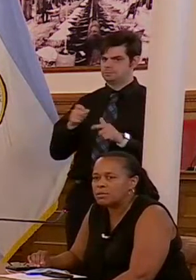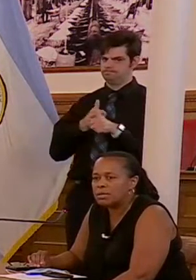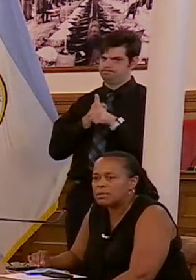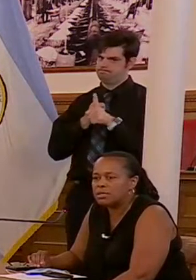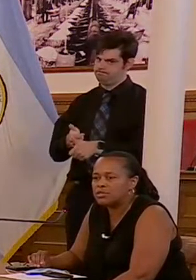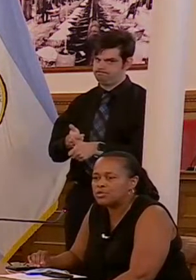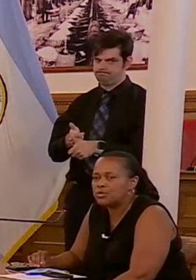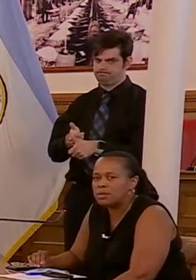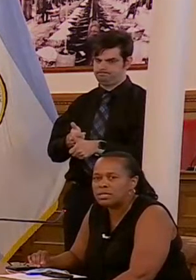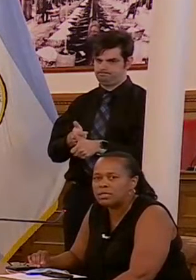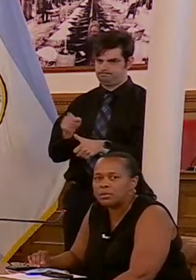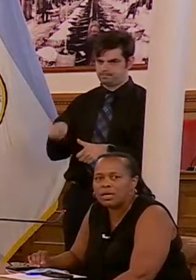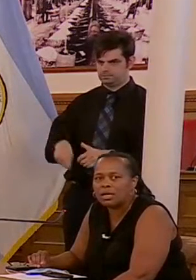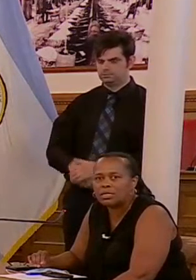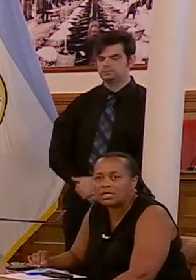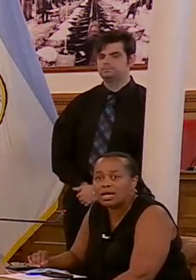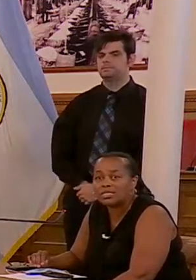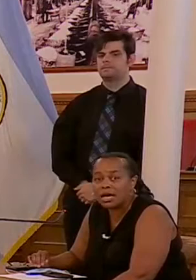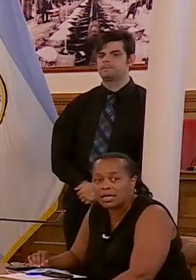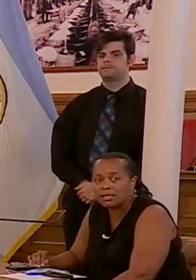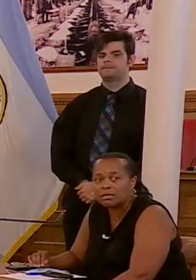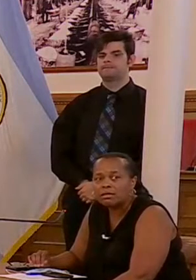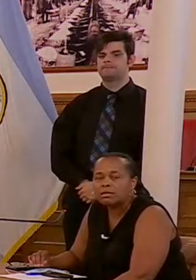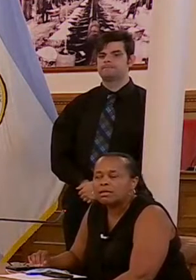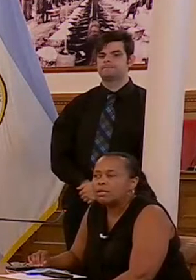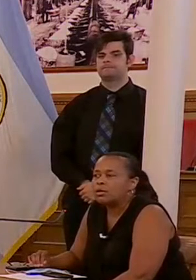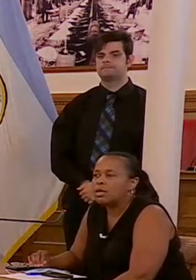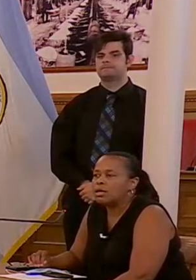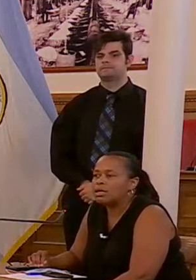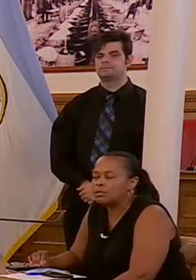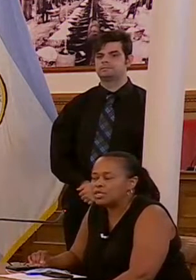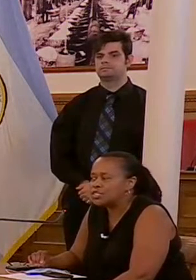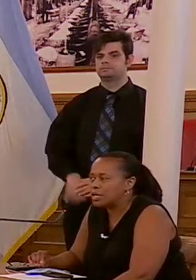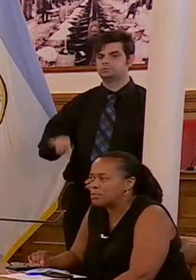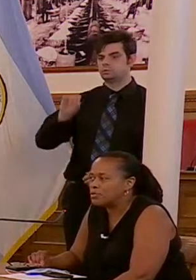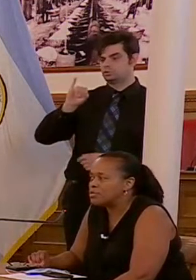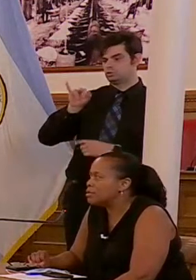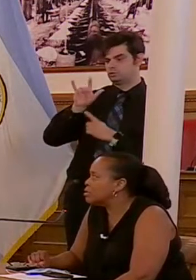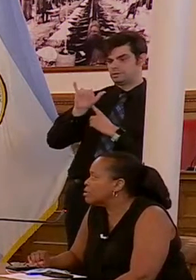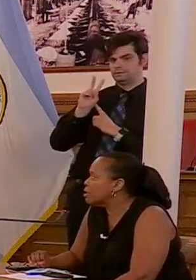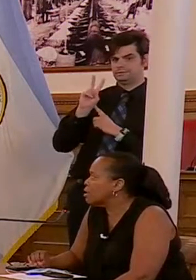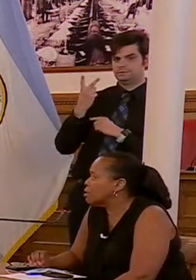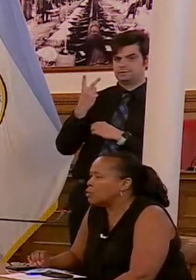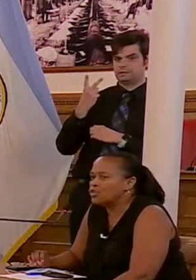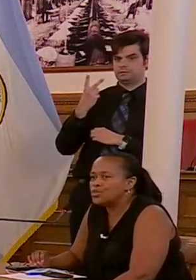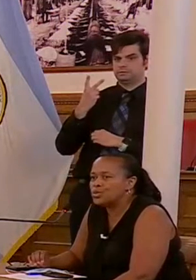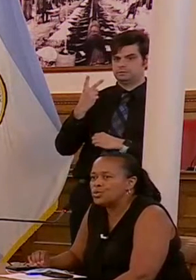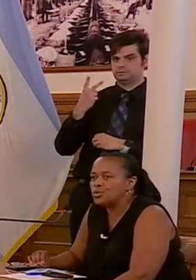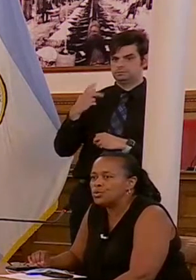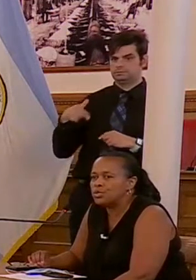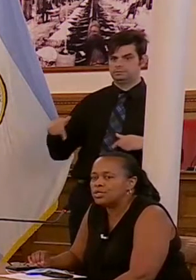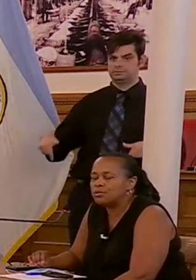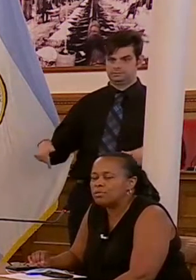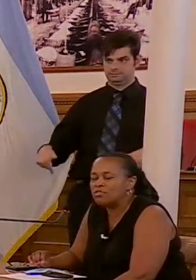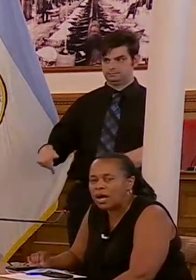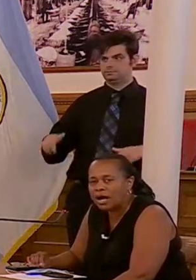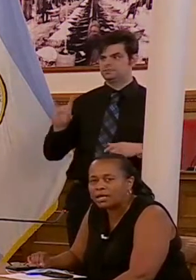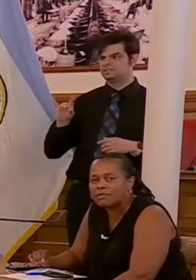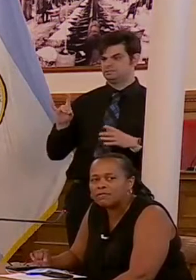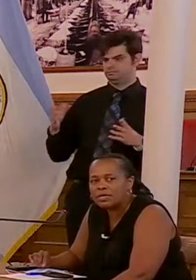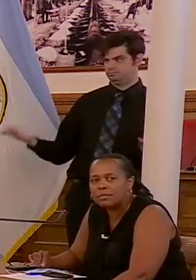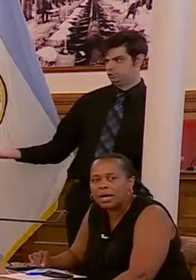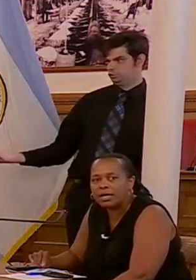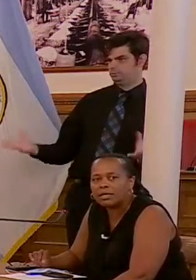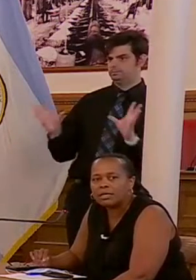as a commitment to the meeting that we had on July 2nd here in the chambers was to